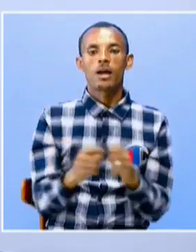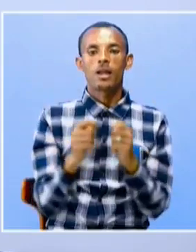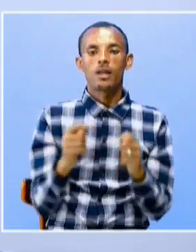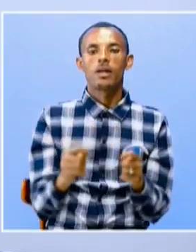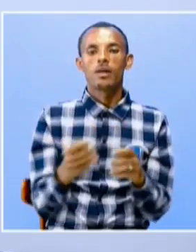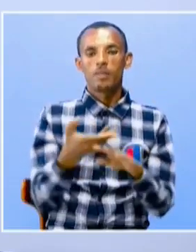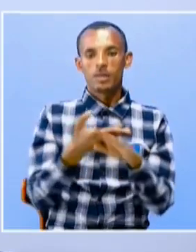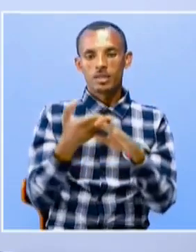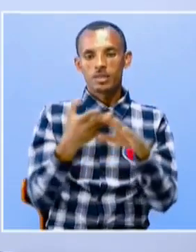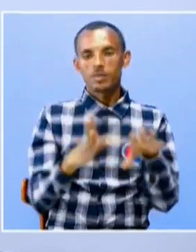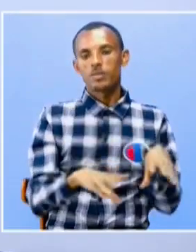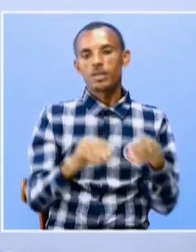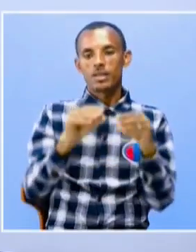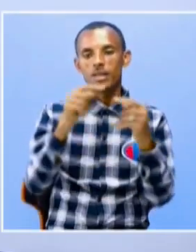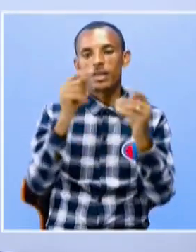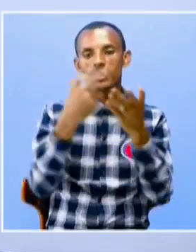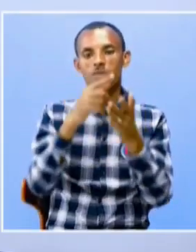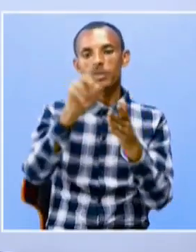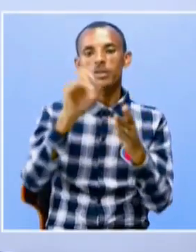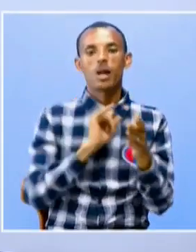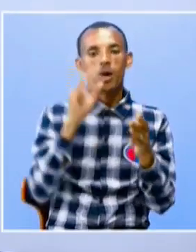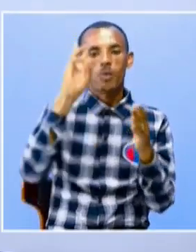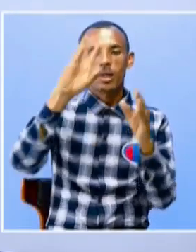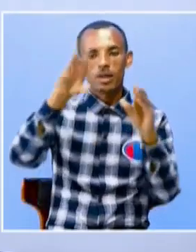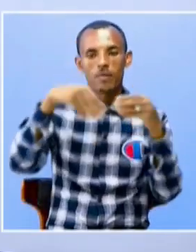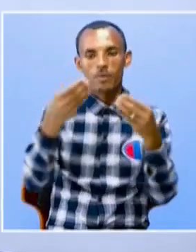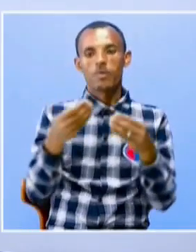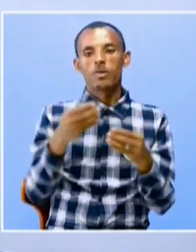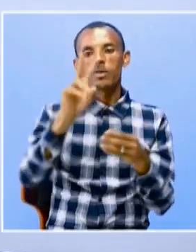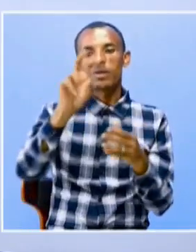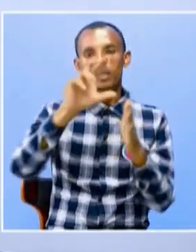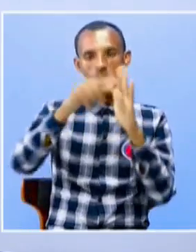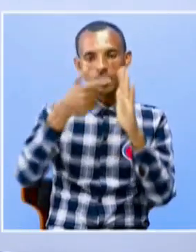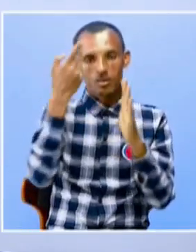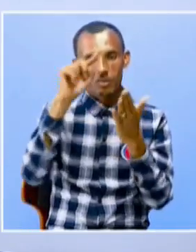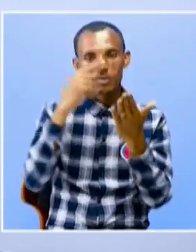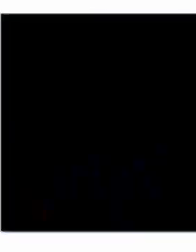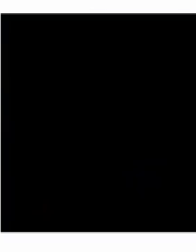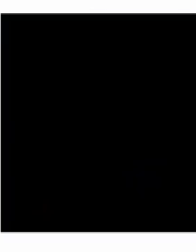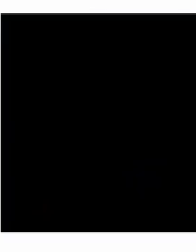Please try this question. I'll give you 20 seconds for this question.